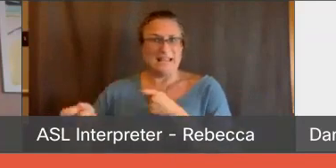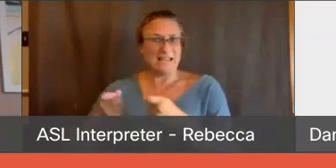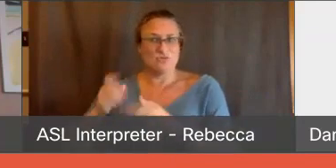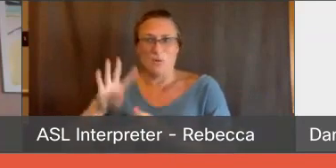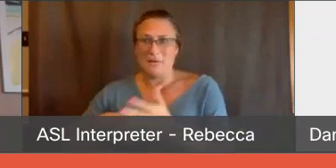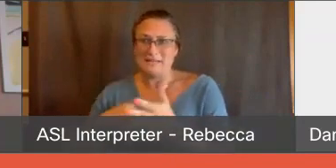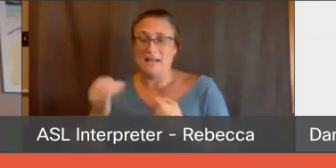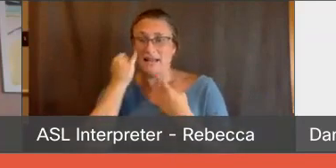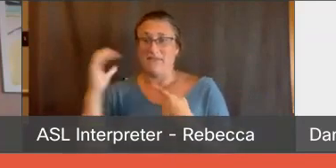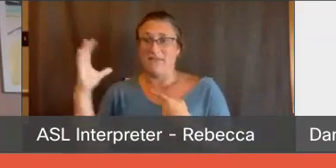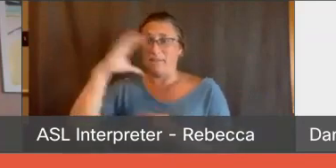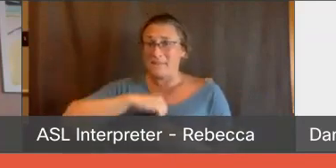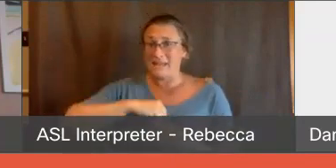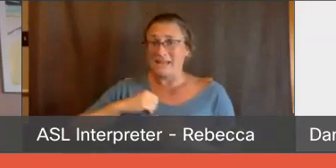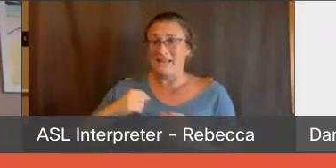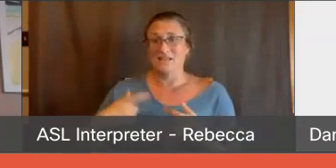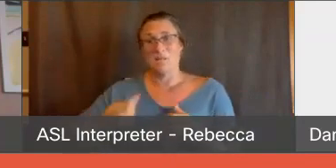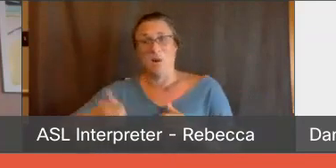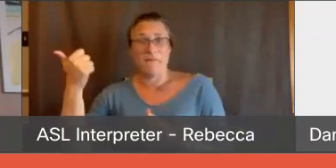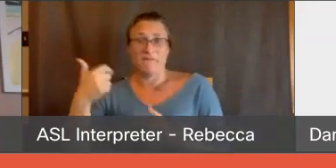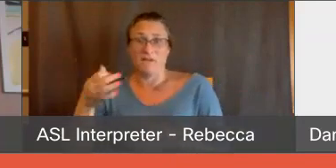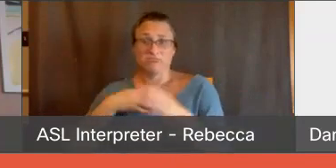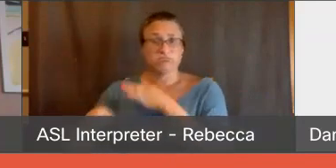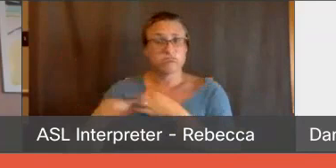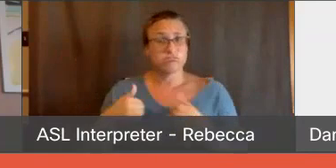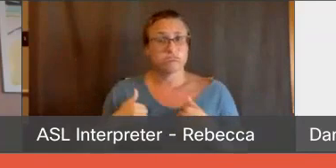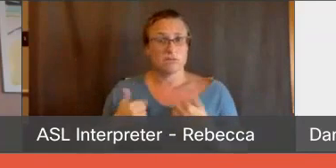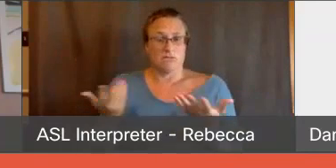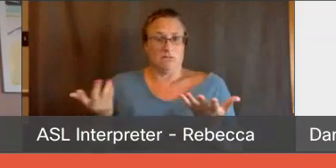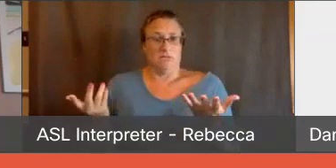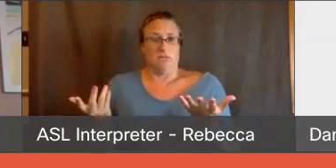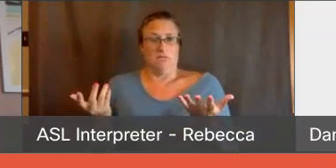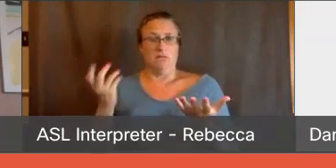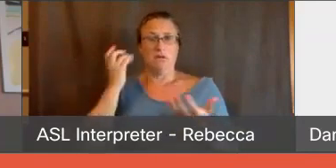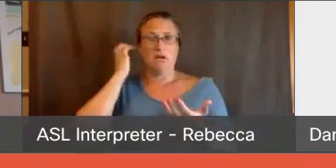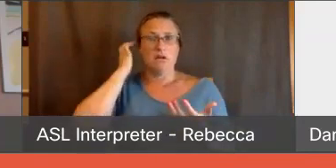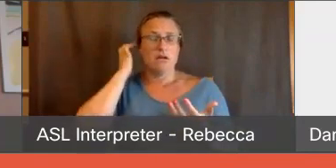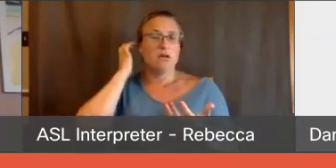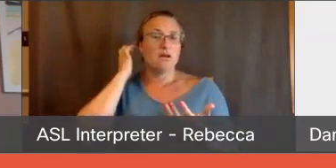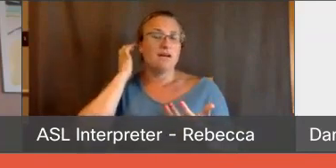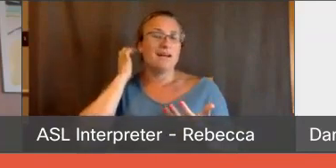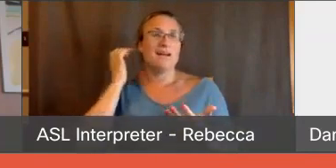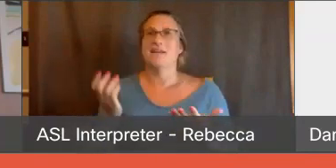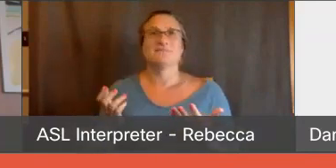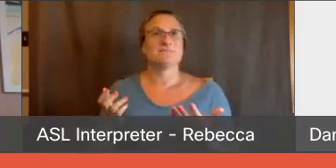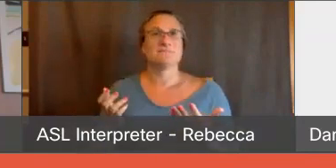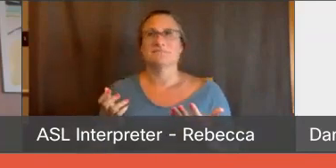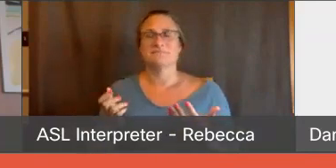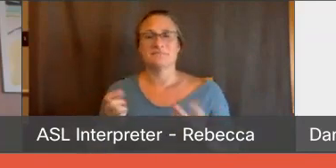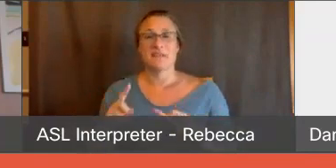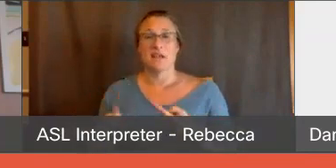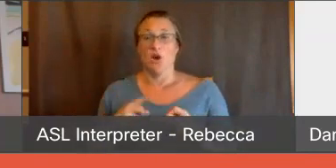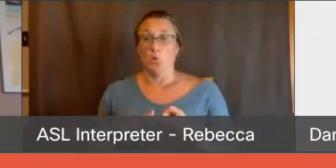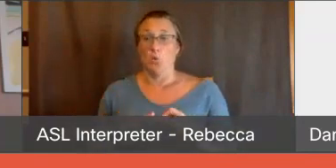miss a day, your boss will cut you because they can find someone else to do your job. So, you know, when we have power